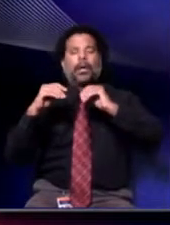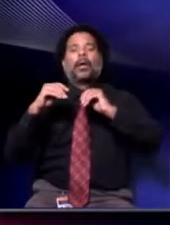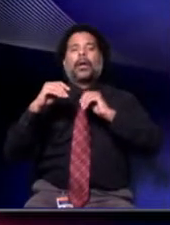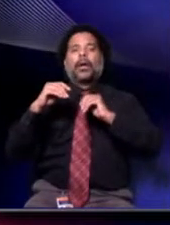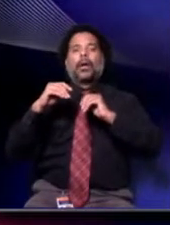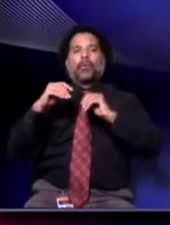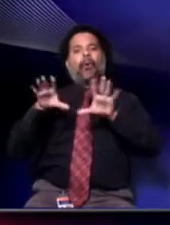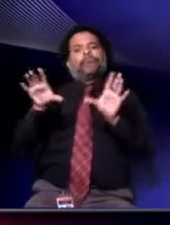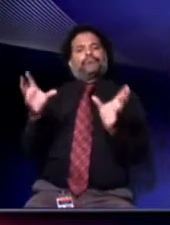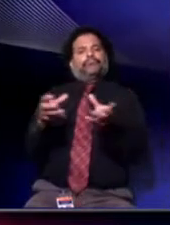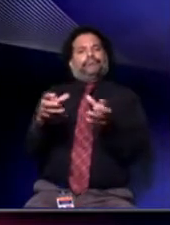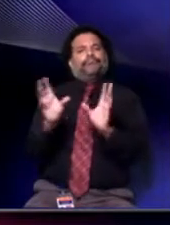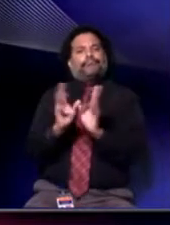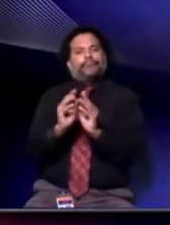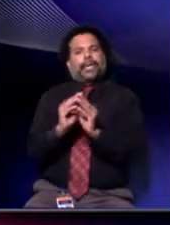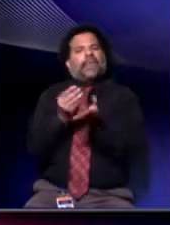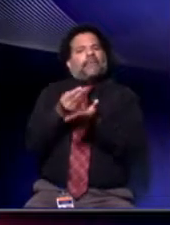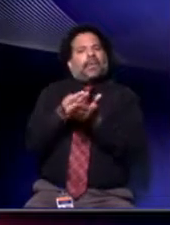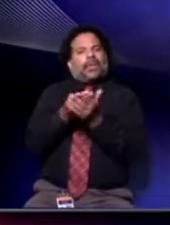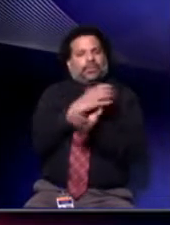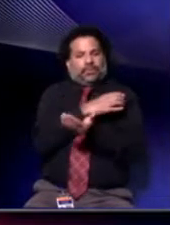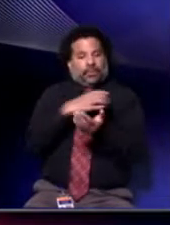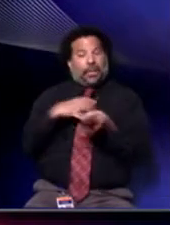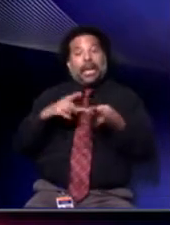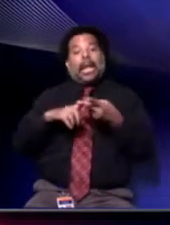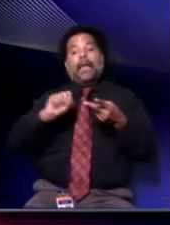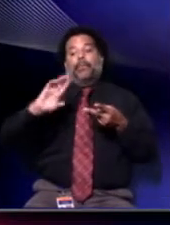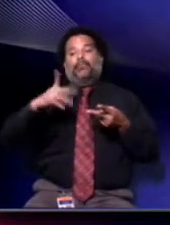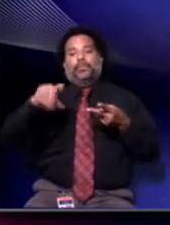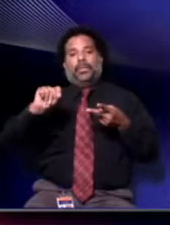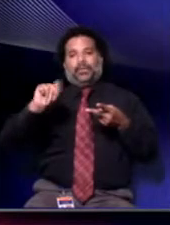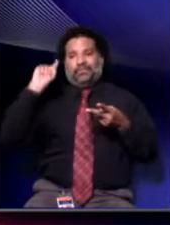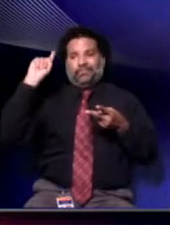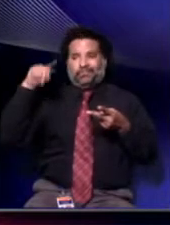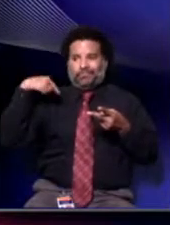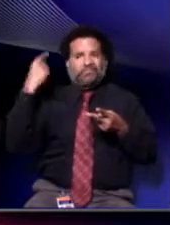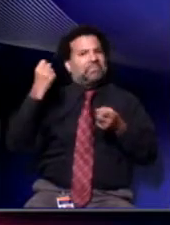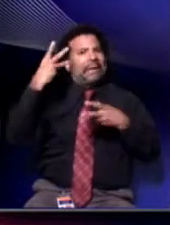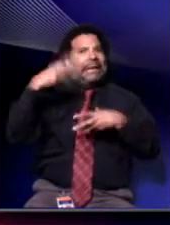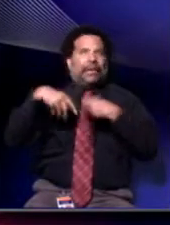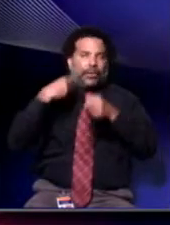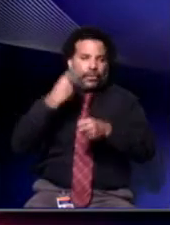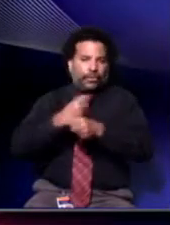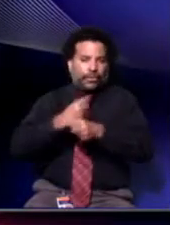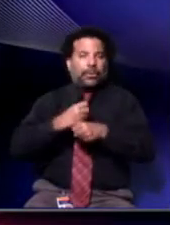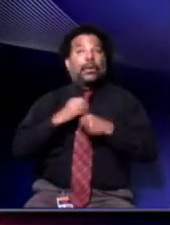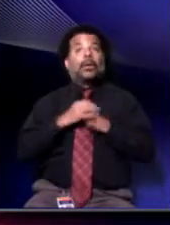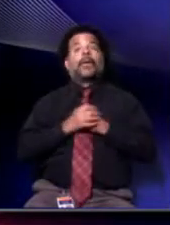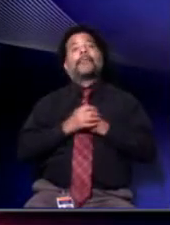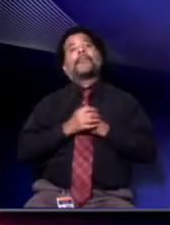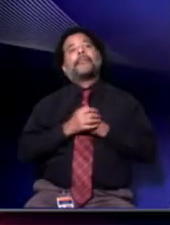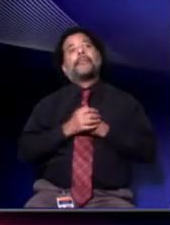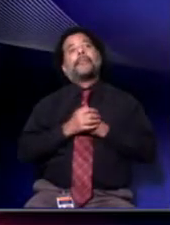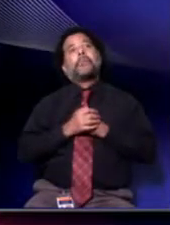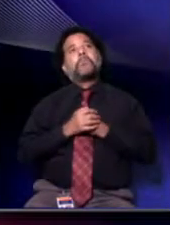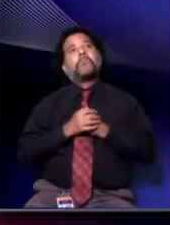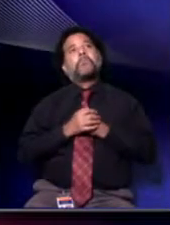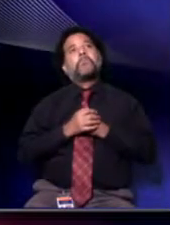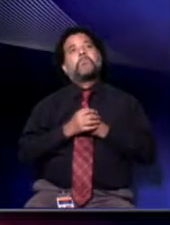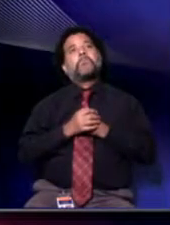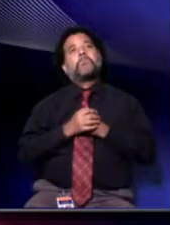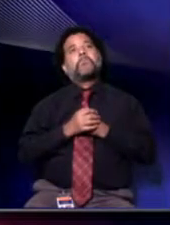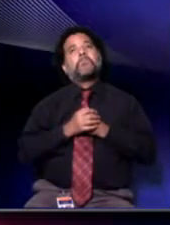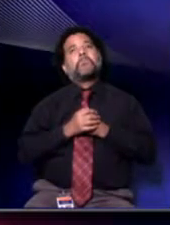meeting with the Finance Committee and the Superintendent for many years. In terms of